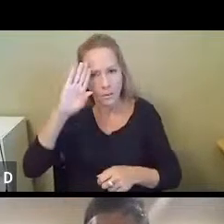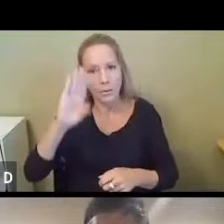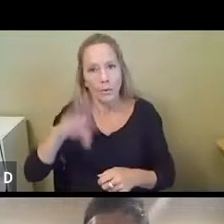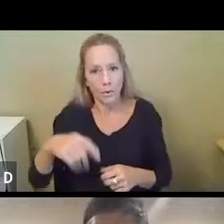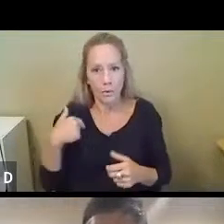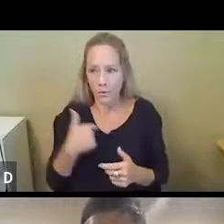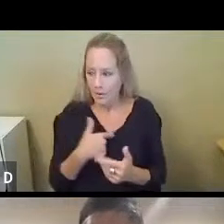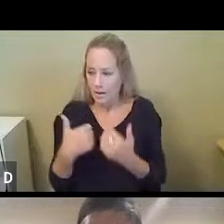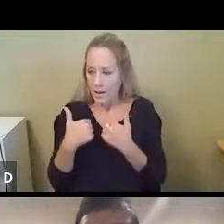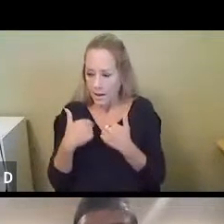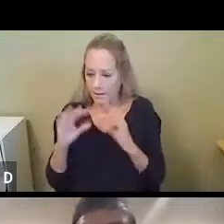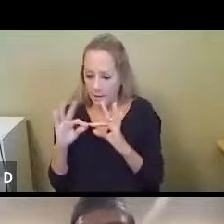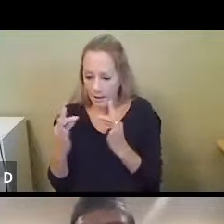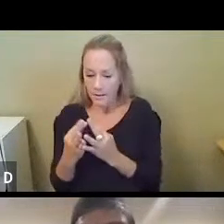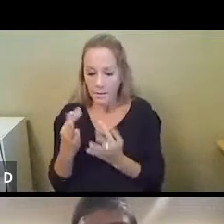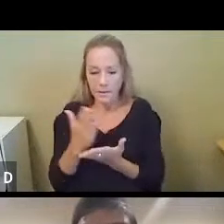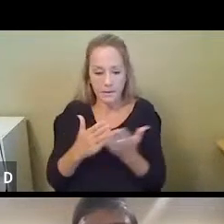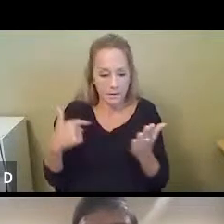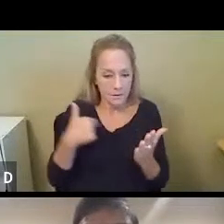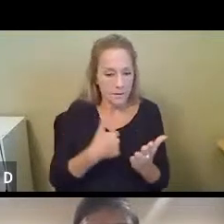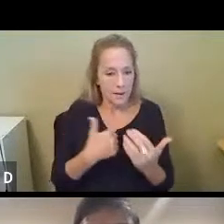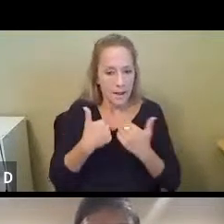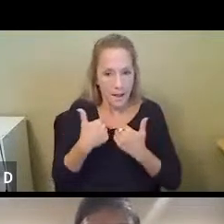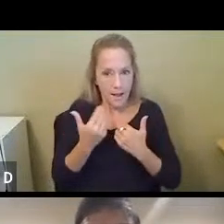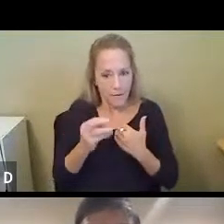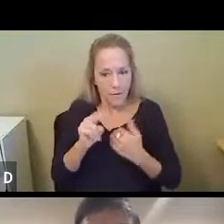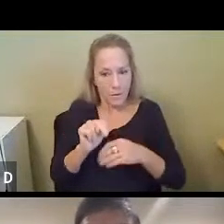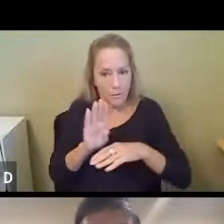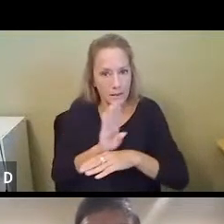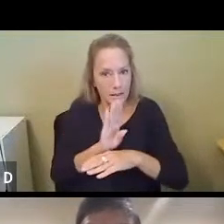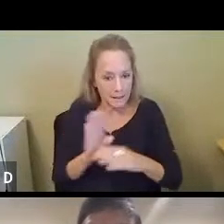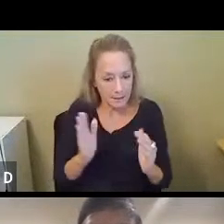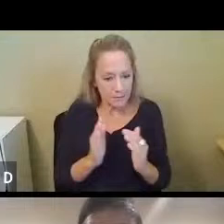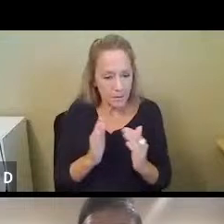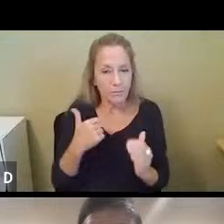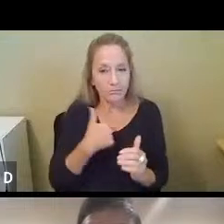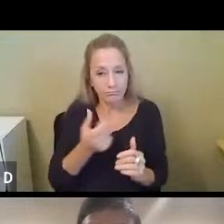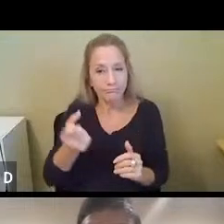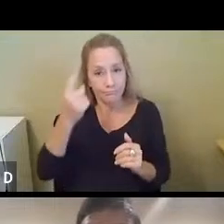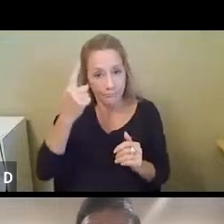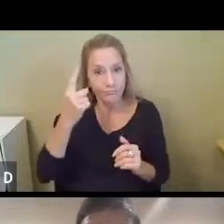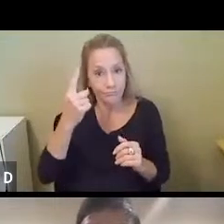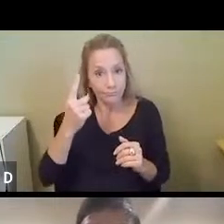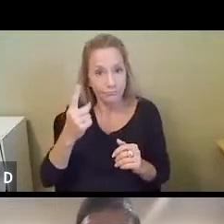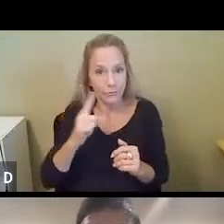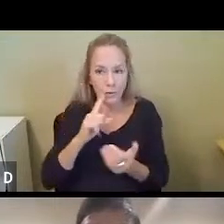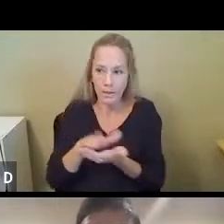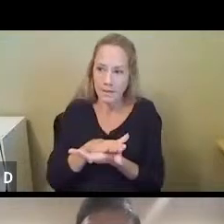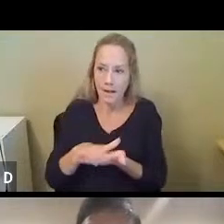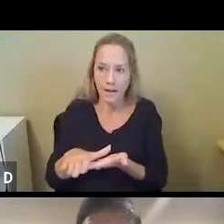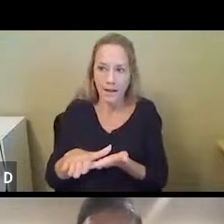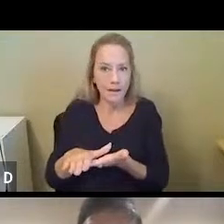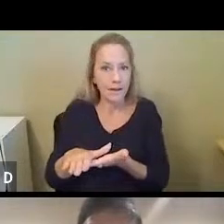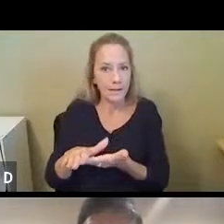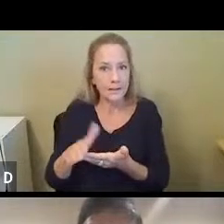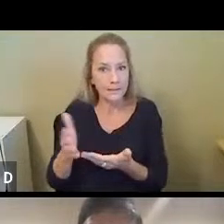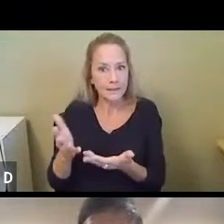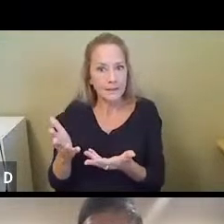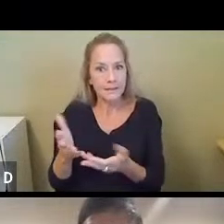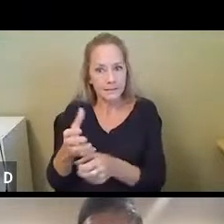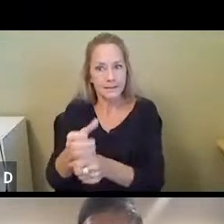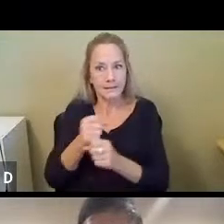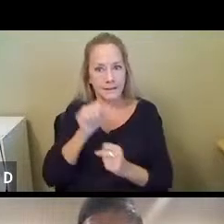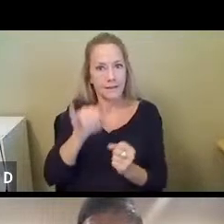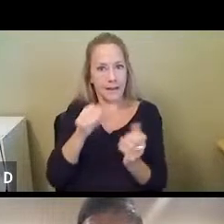families, some of us have small businesses, etc. We understand. It was really nice to get